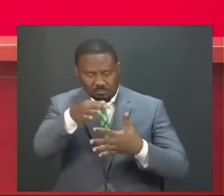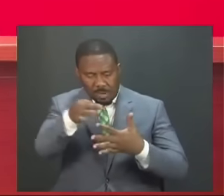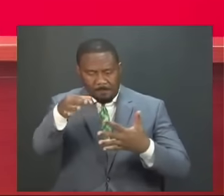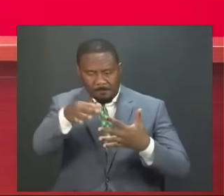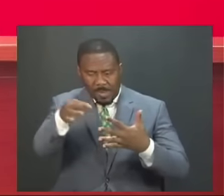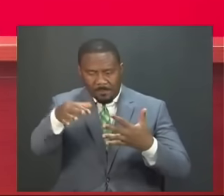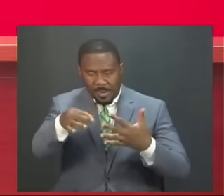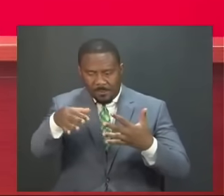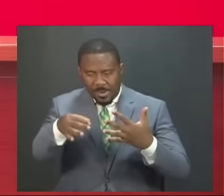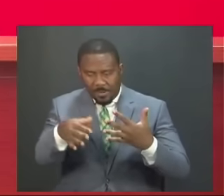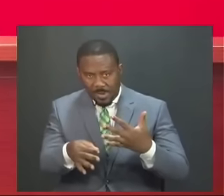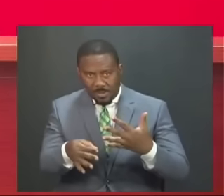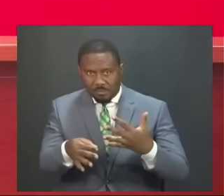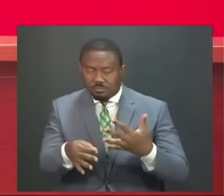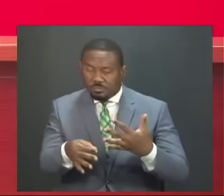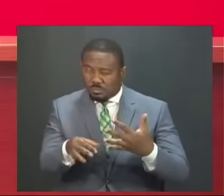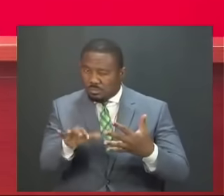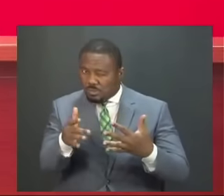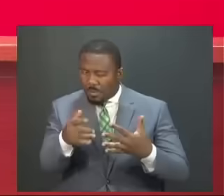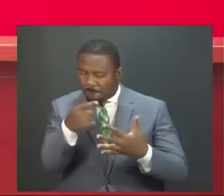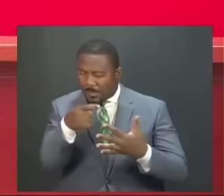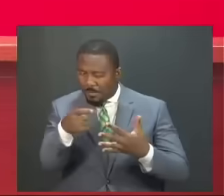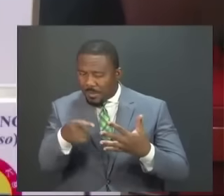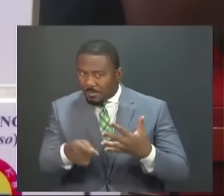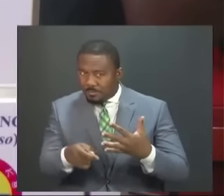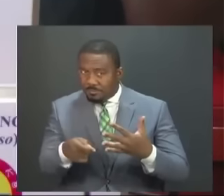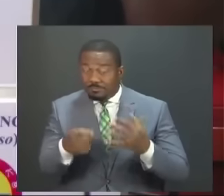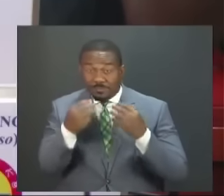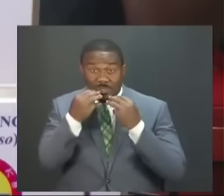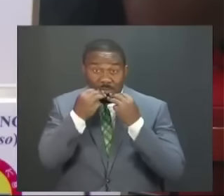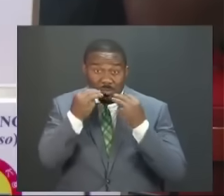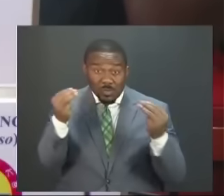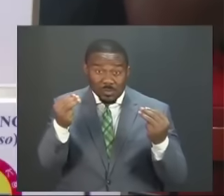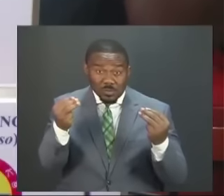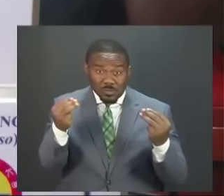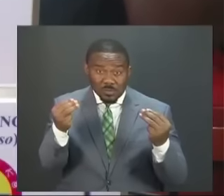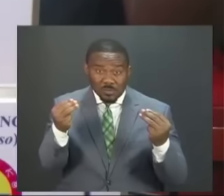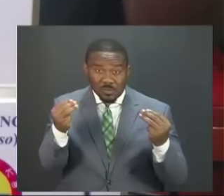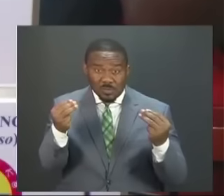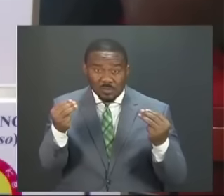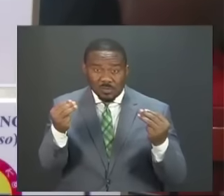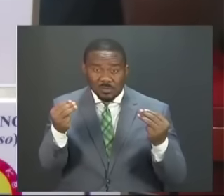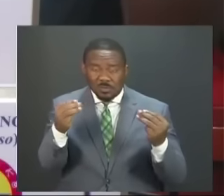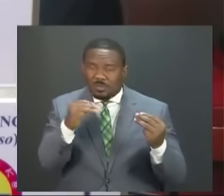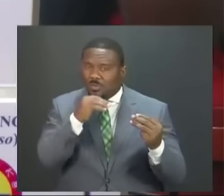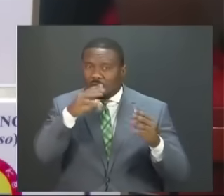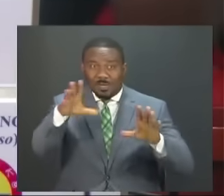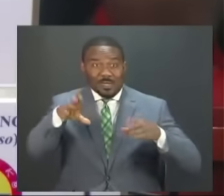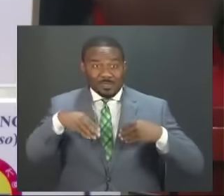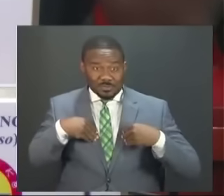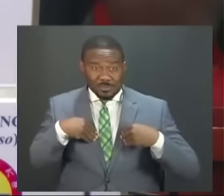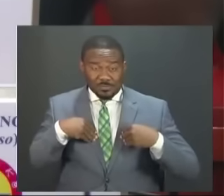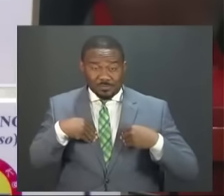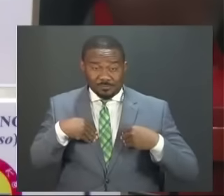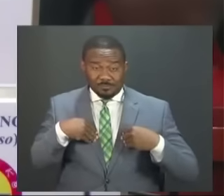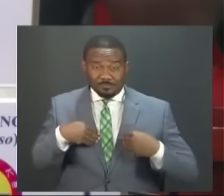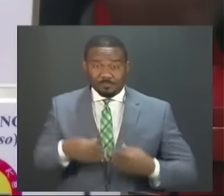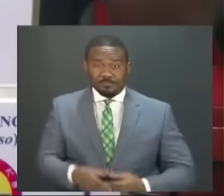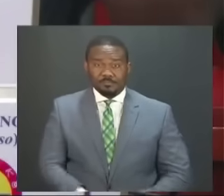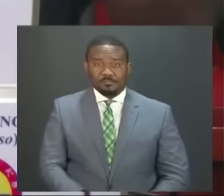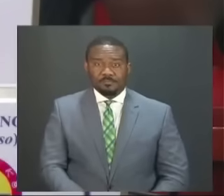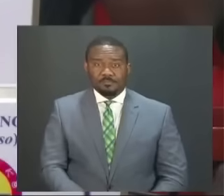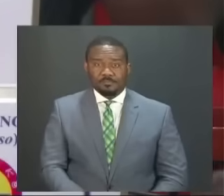is that the motion is inadmissible,